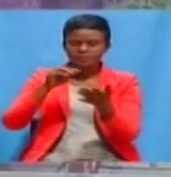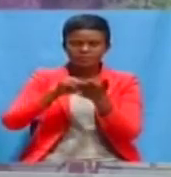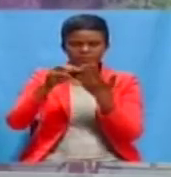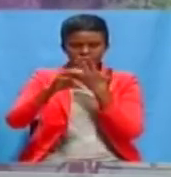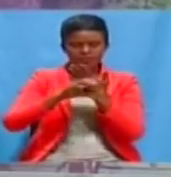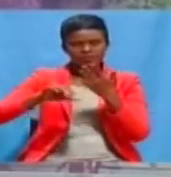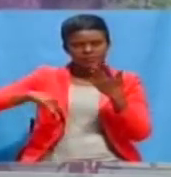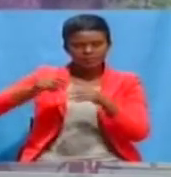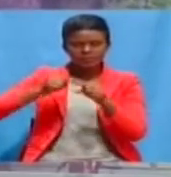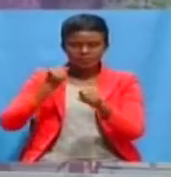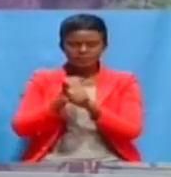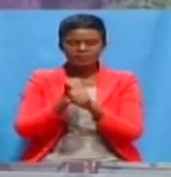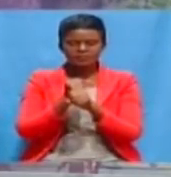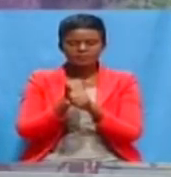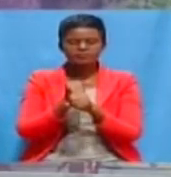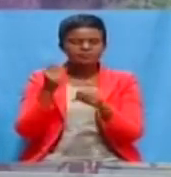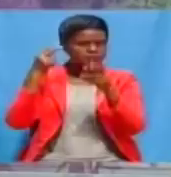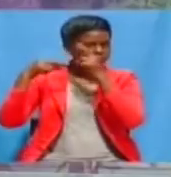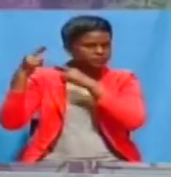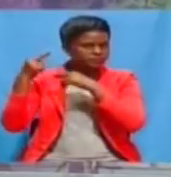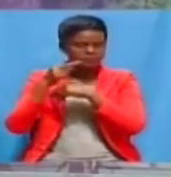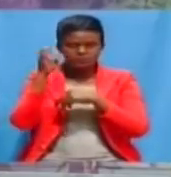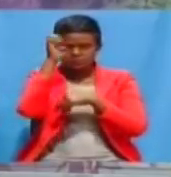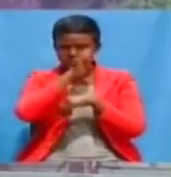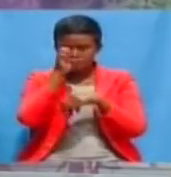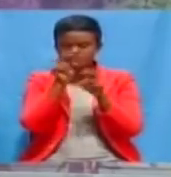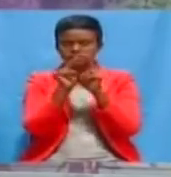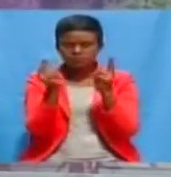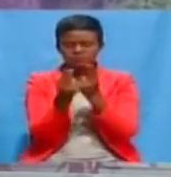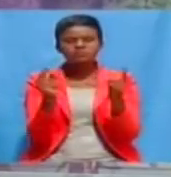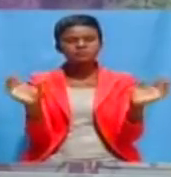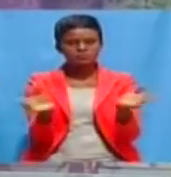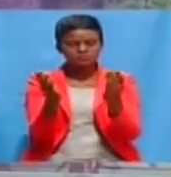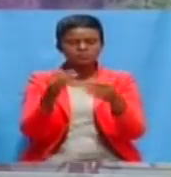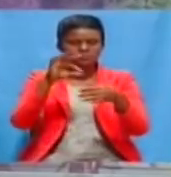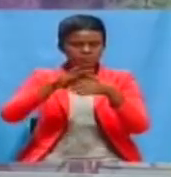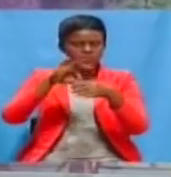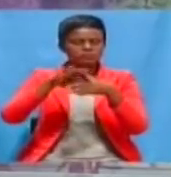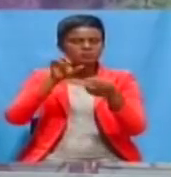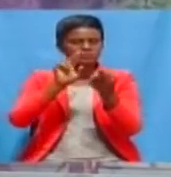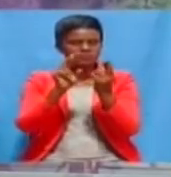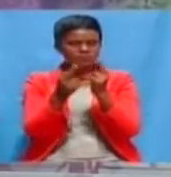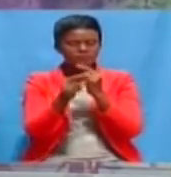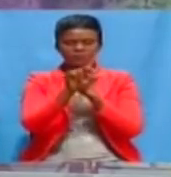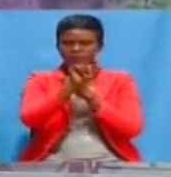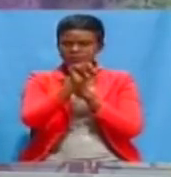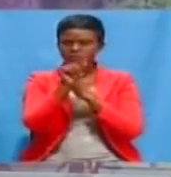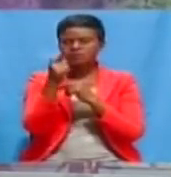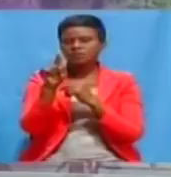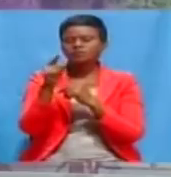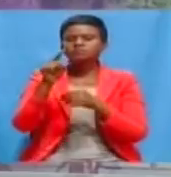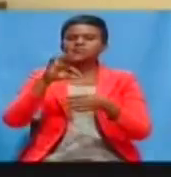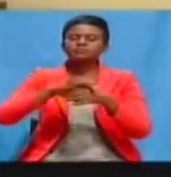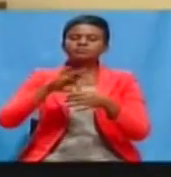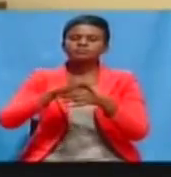year. Mr. Marian has revealed that the EU is promoting electoral reforms ahead of the 2021 elections.